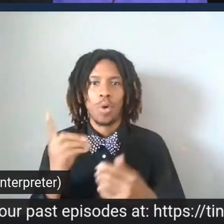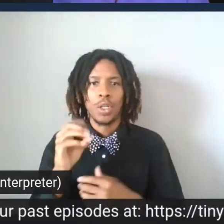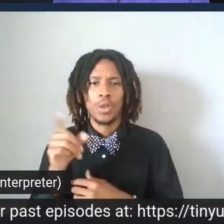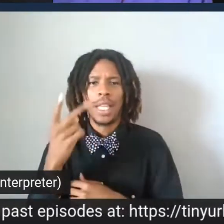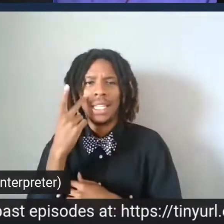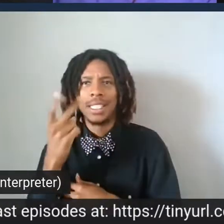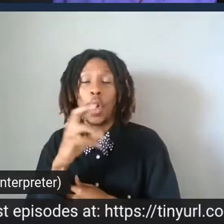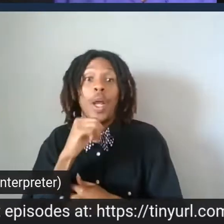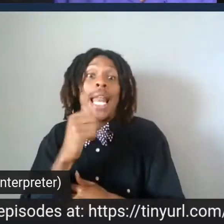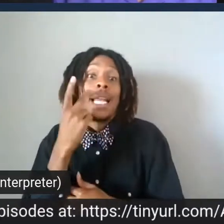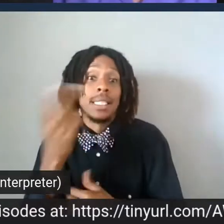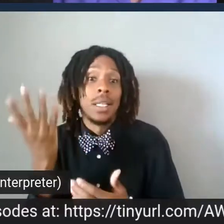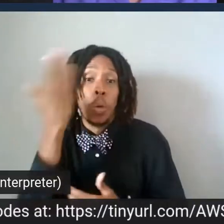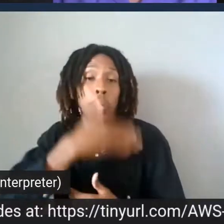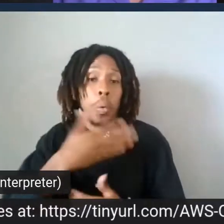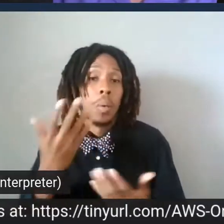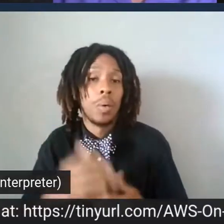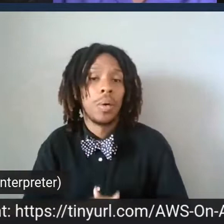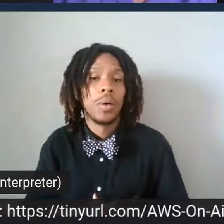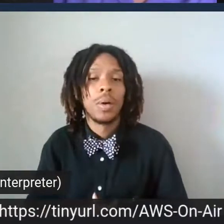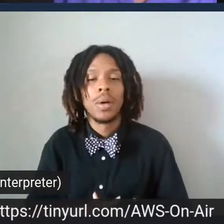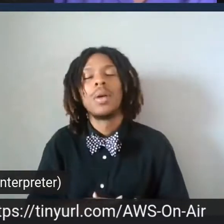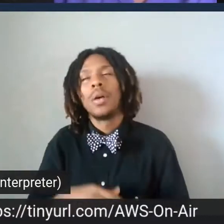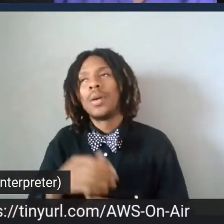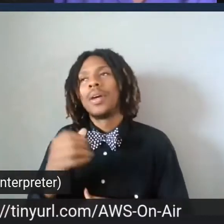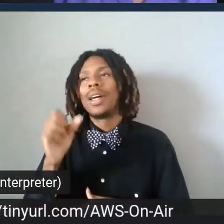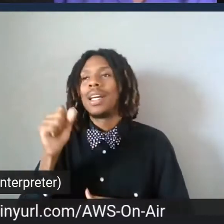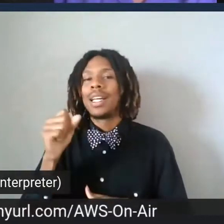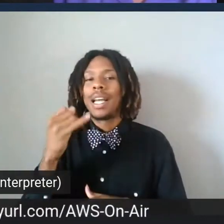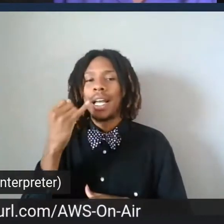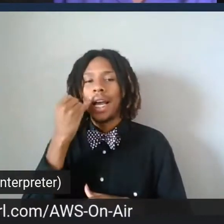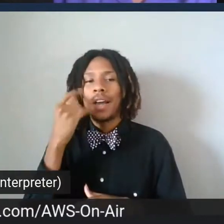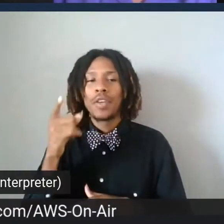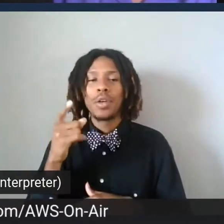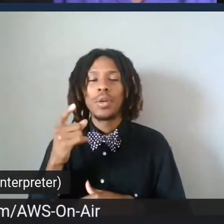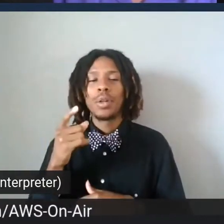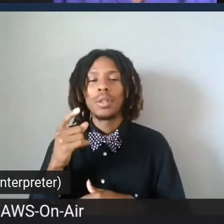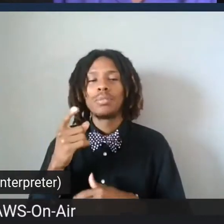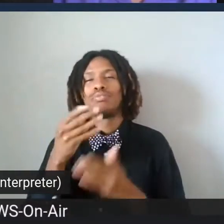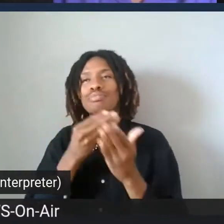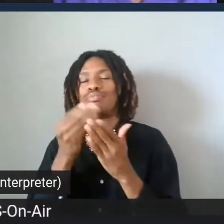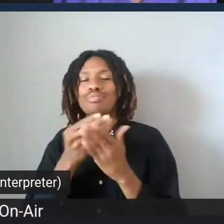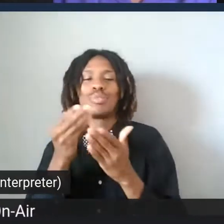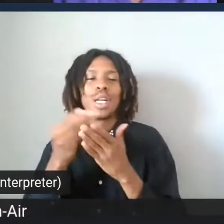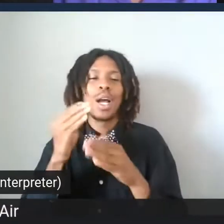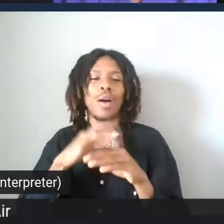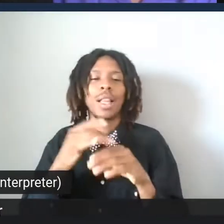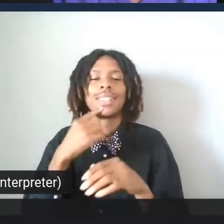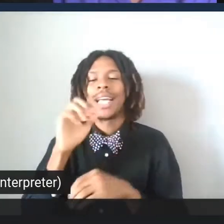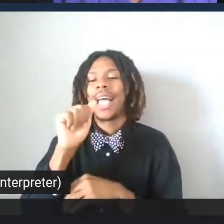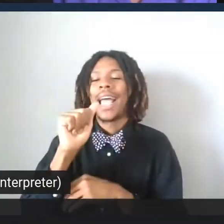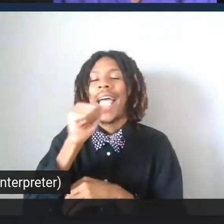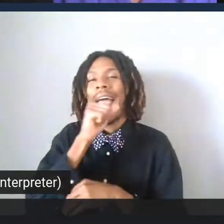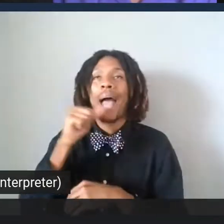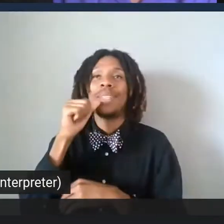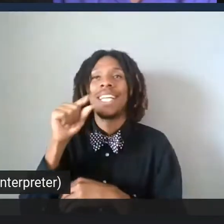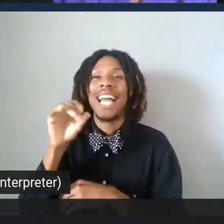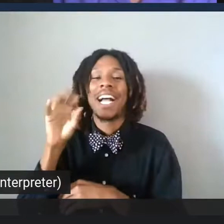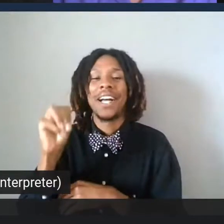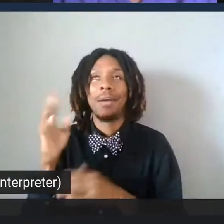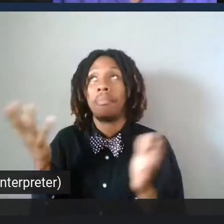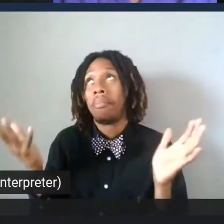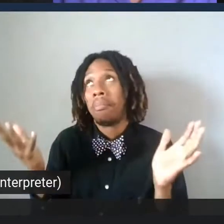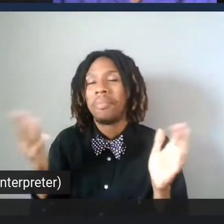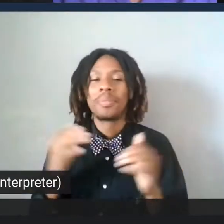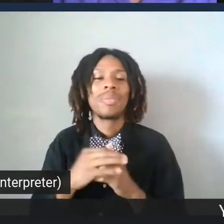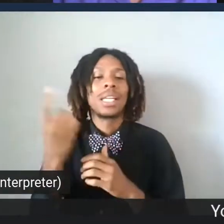not see? Yep. So, you know, if you're an end user and you're shopping on let's take Amazon.com, and you know,